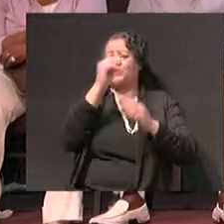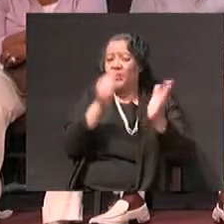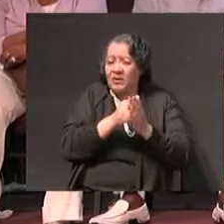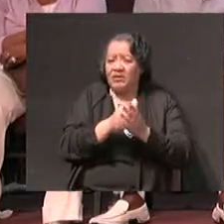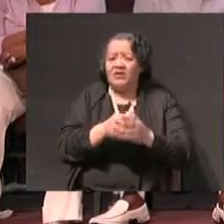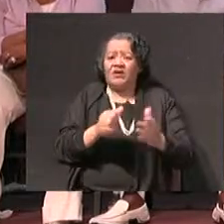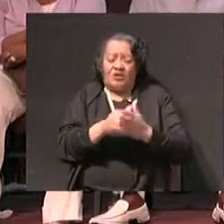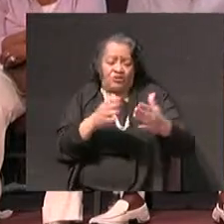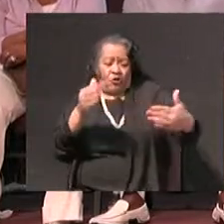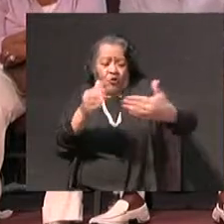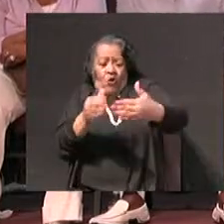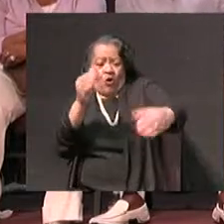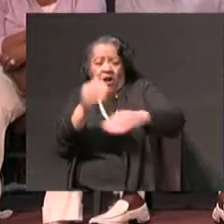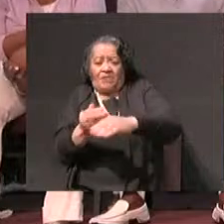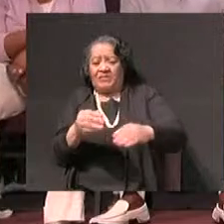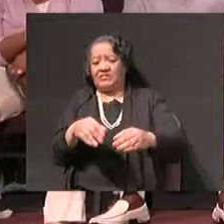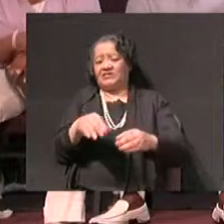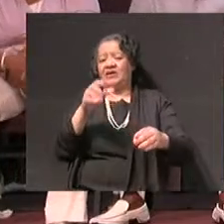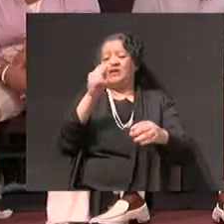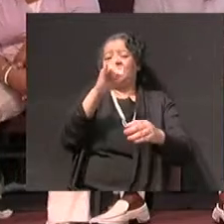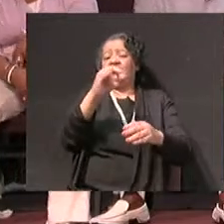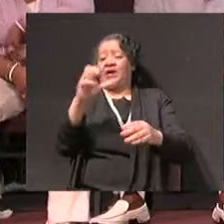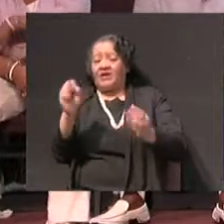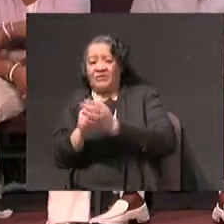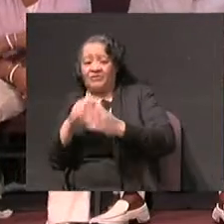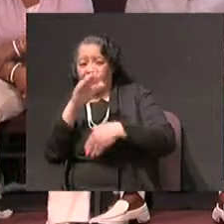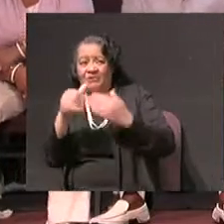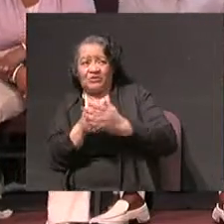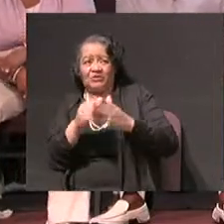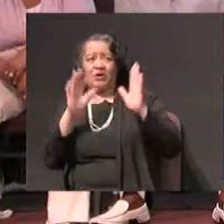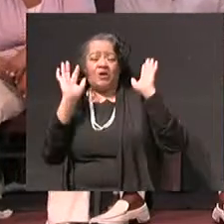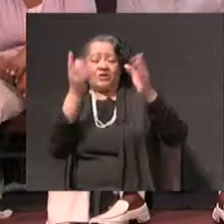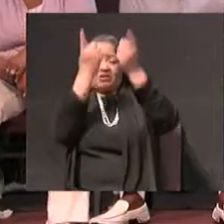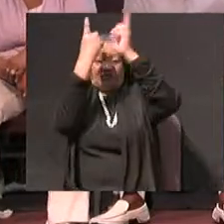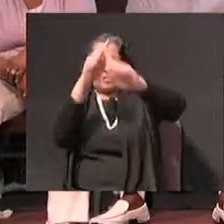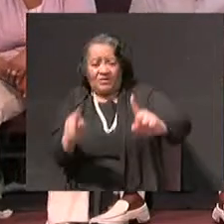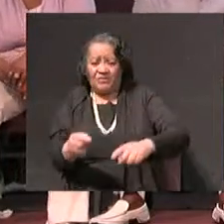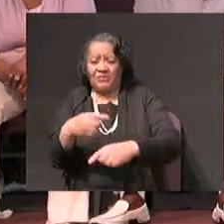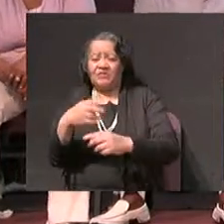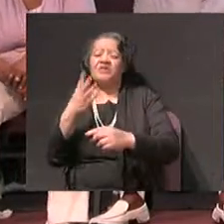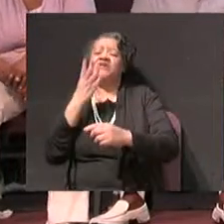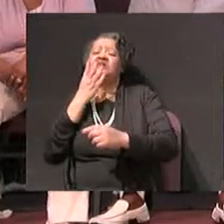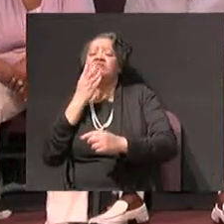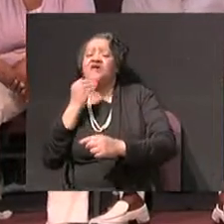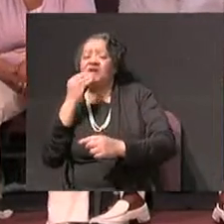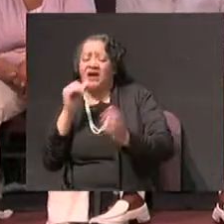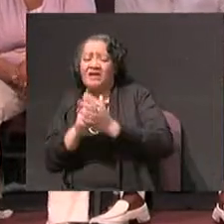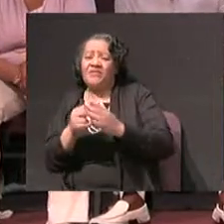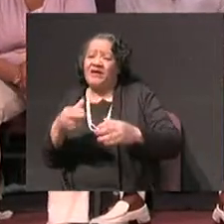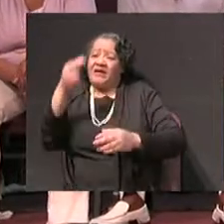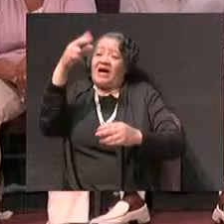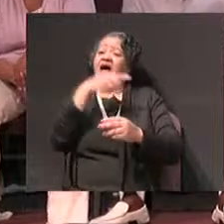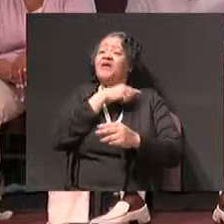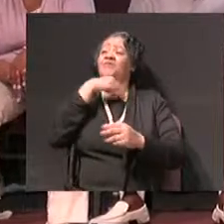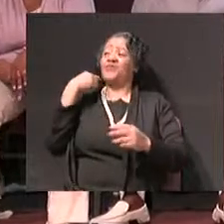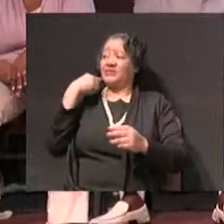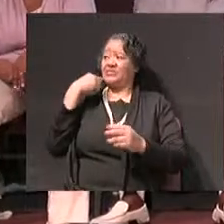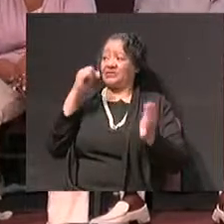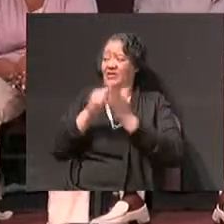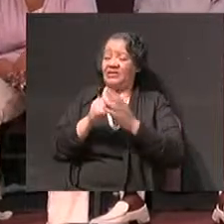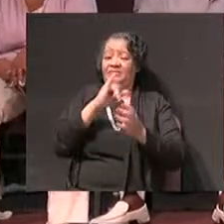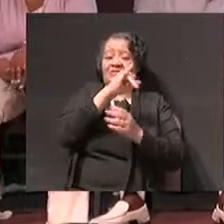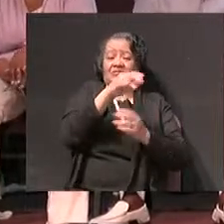the cornerstone. In Titus, he's the model for good living. In Hebrews, he's the high priest.